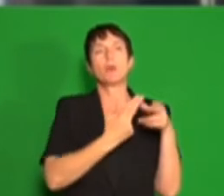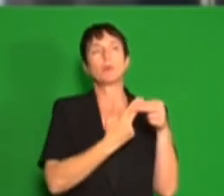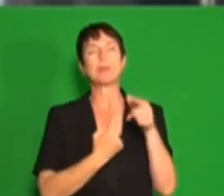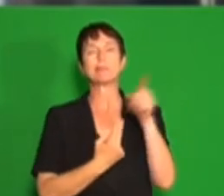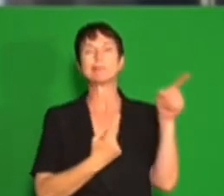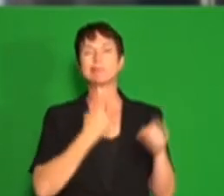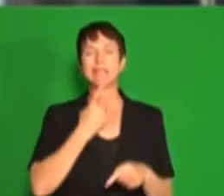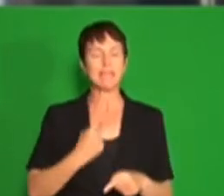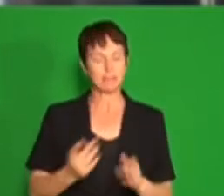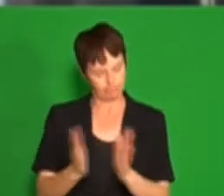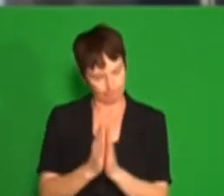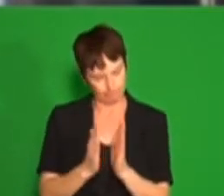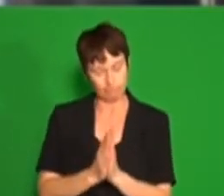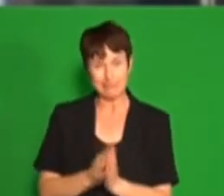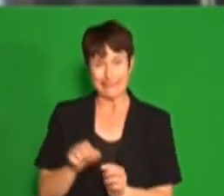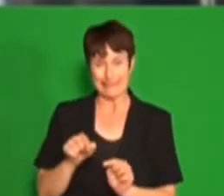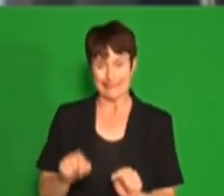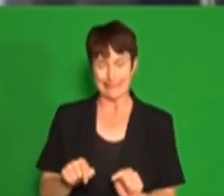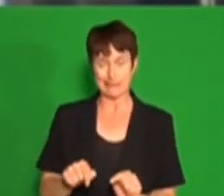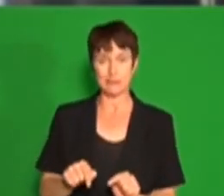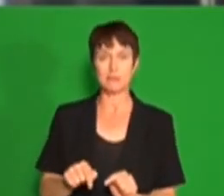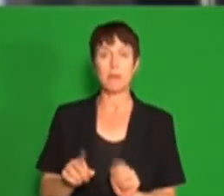cut at this meeting to